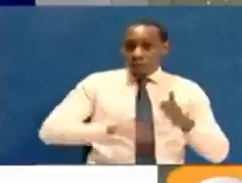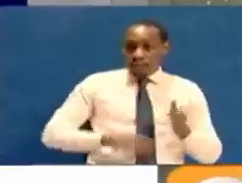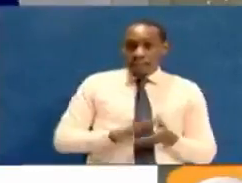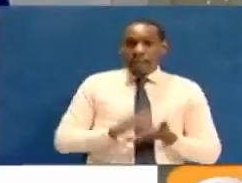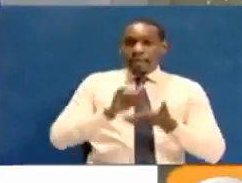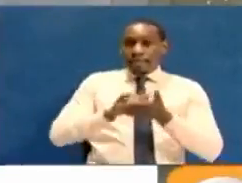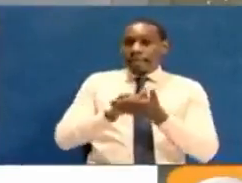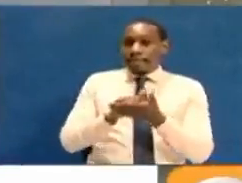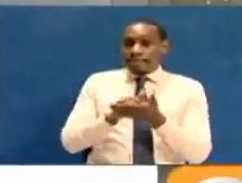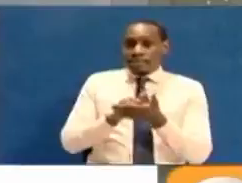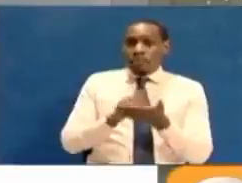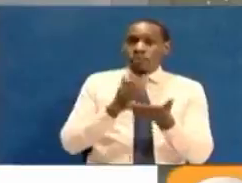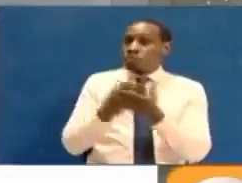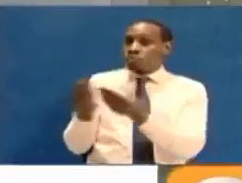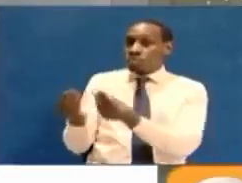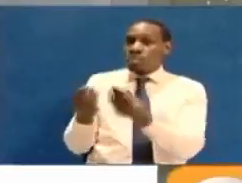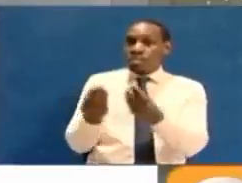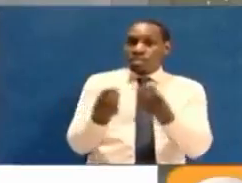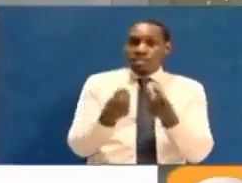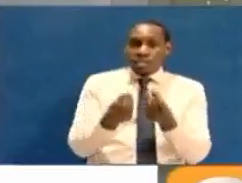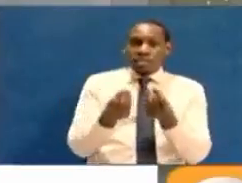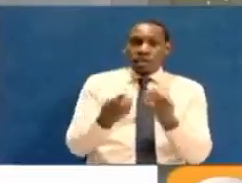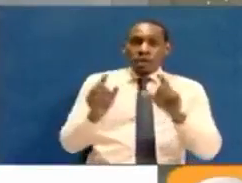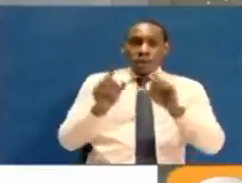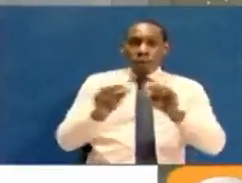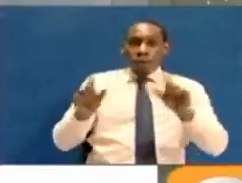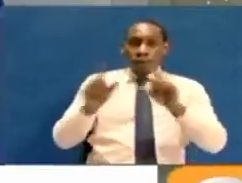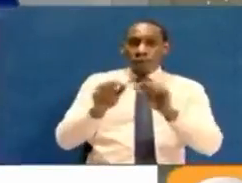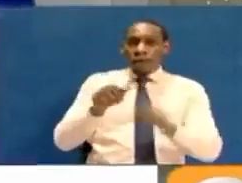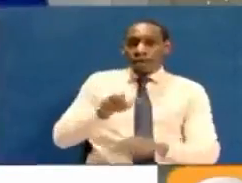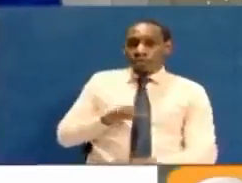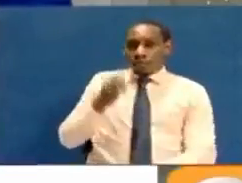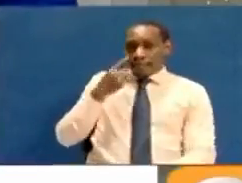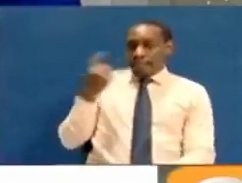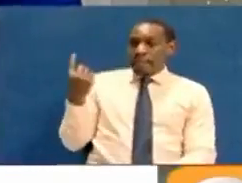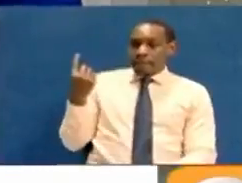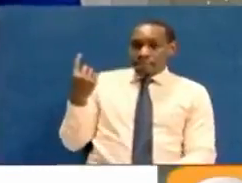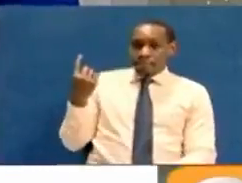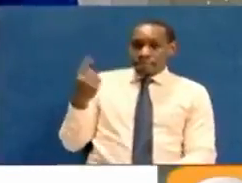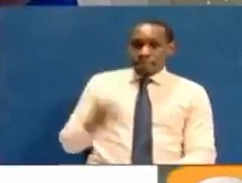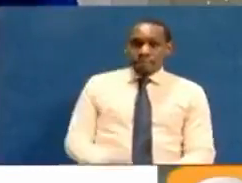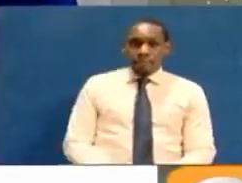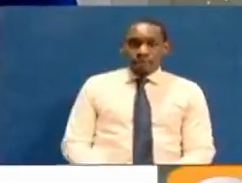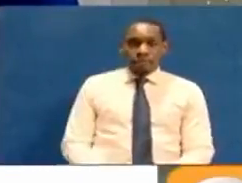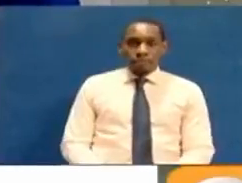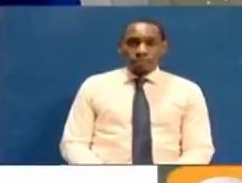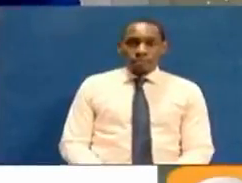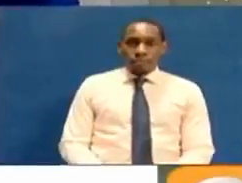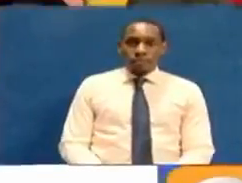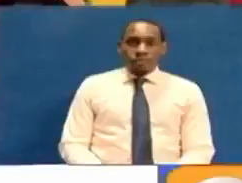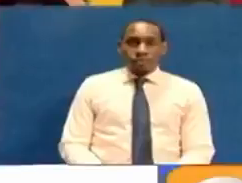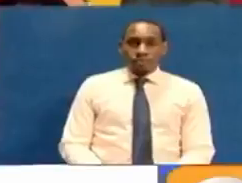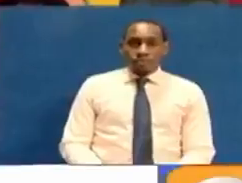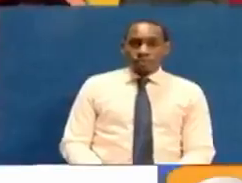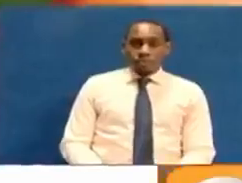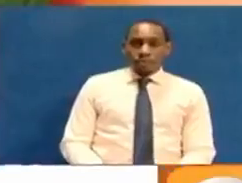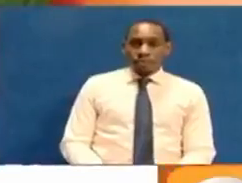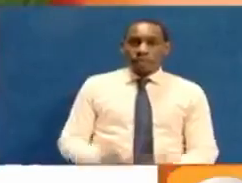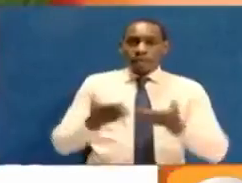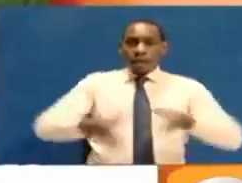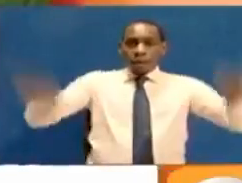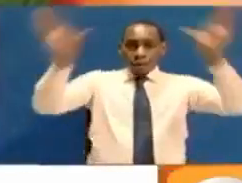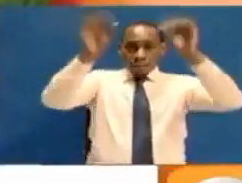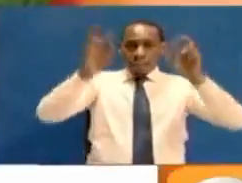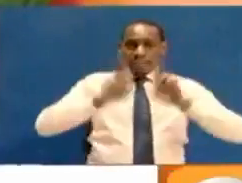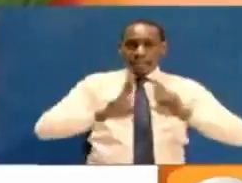it as easy as Priscilla Nyokabi made it out to be? Let's take a look. And the president has already